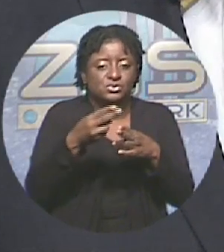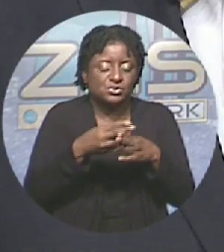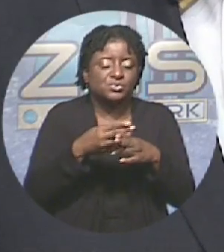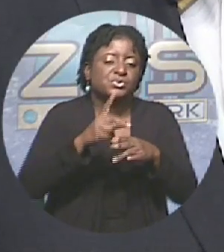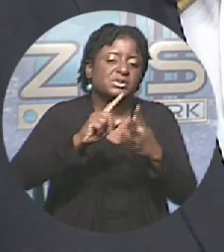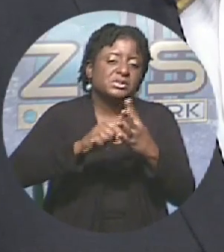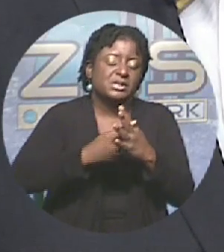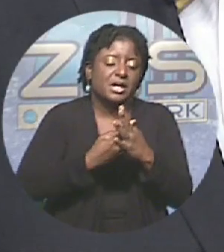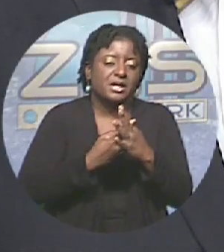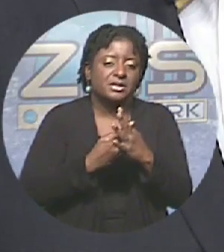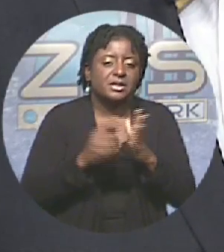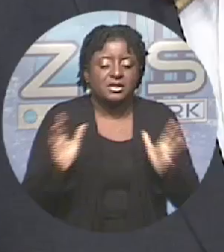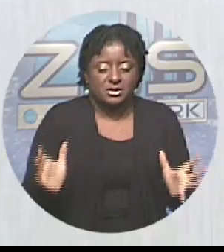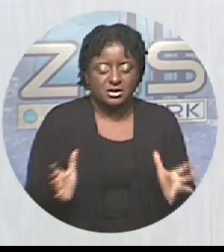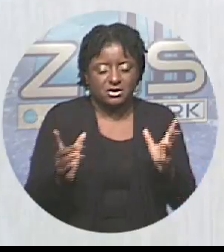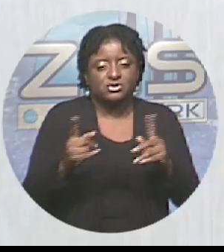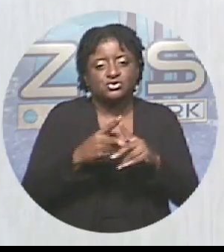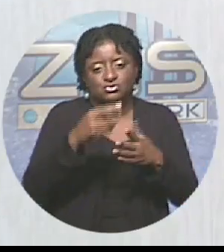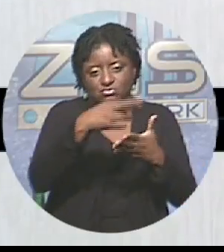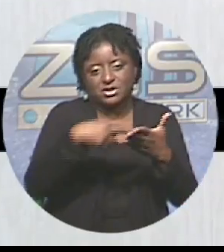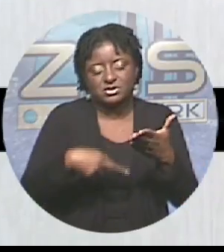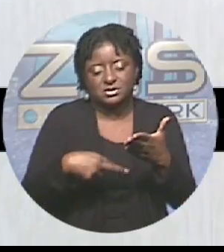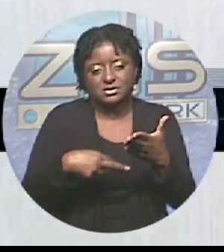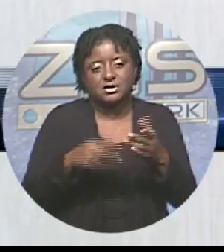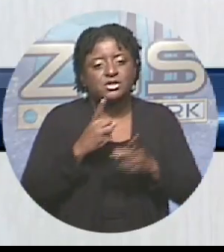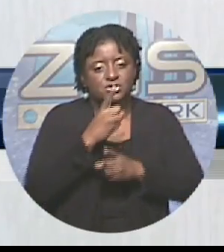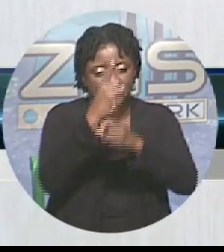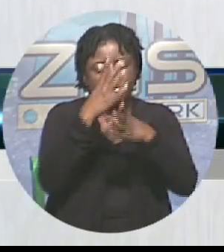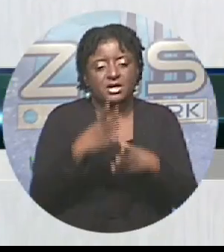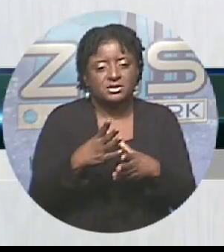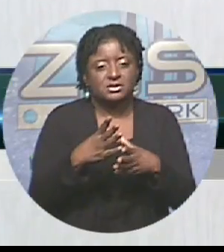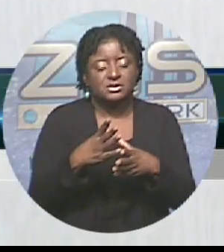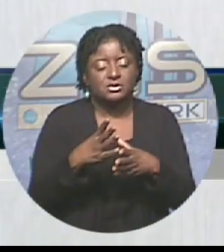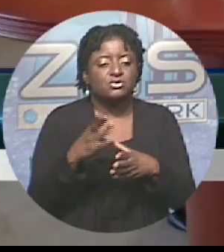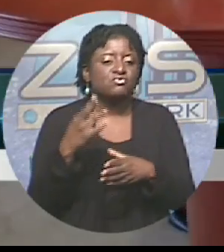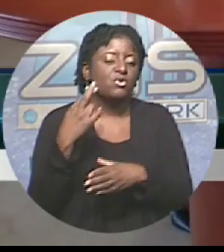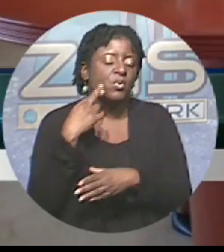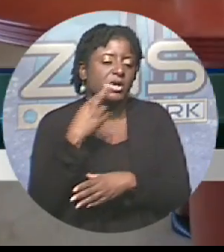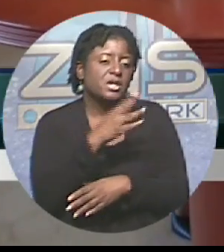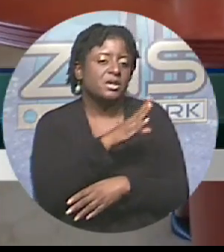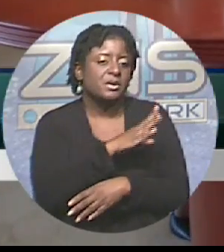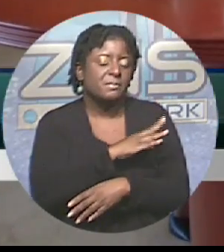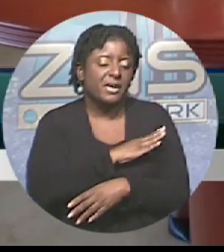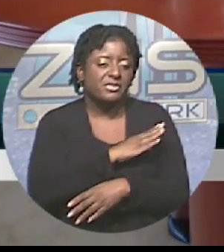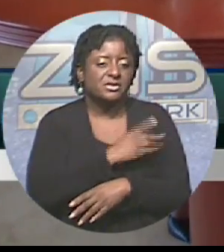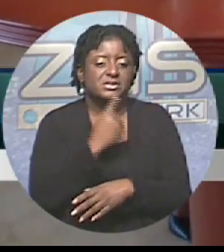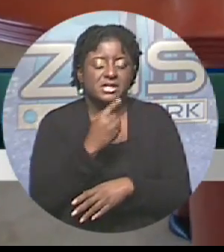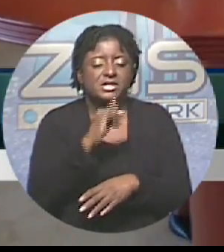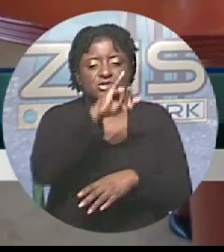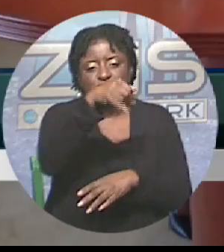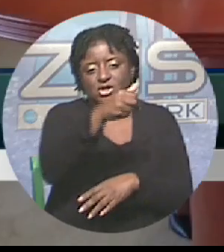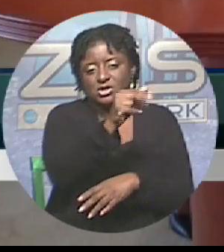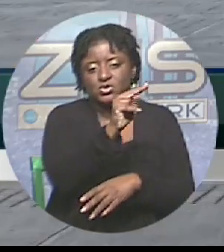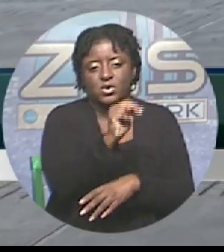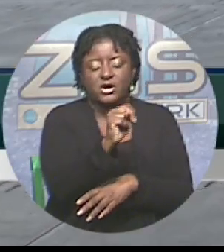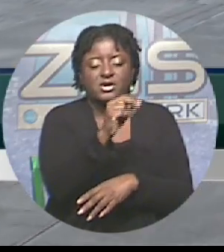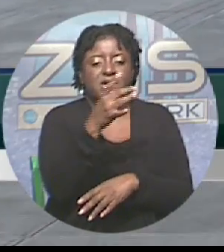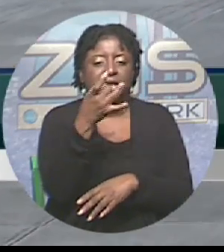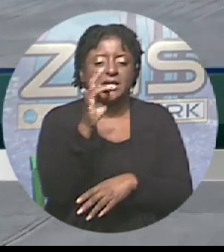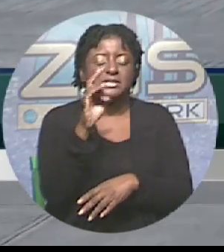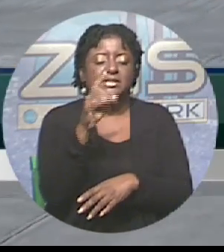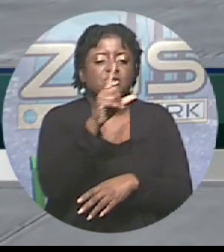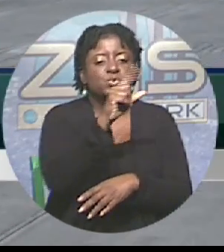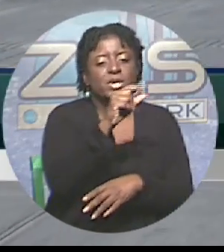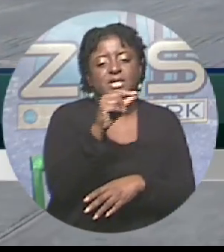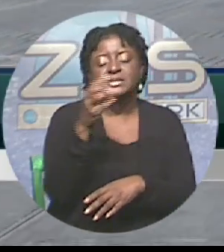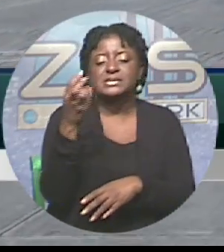registered. Director of the National Insurance Board, Rowena Bethel, says come January 18, 2016, the board